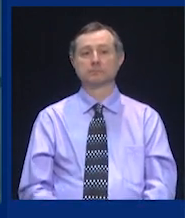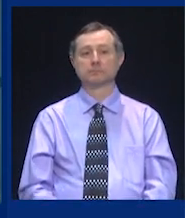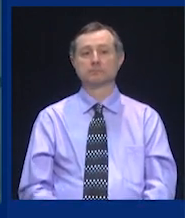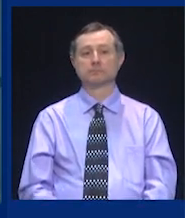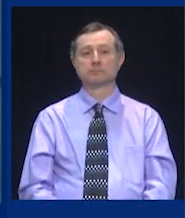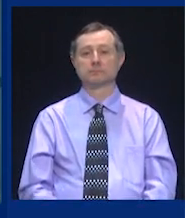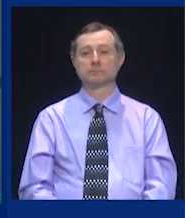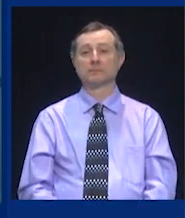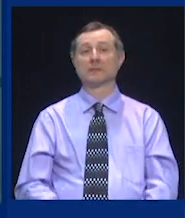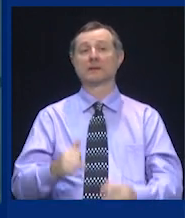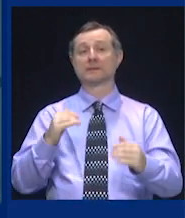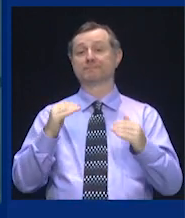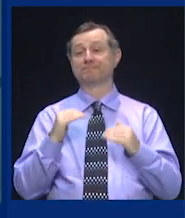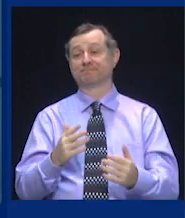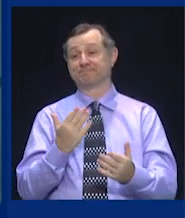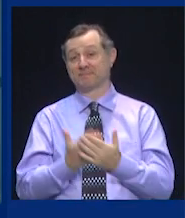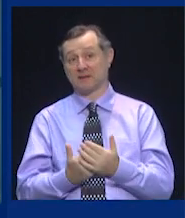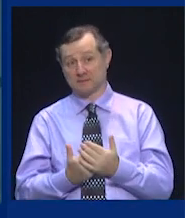Fact,